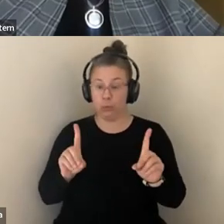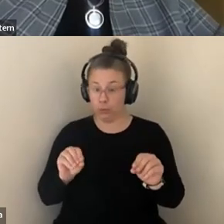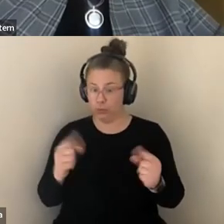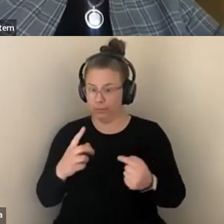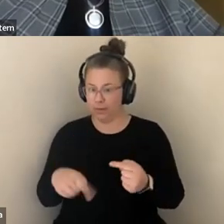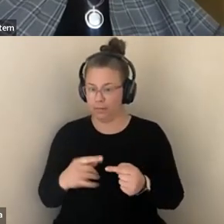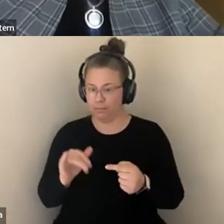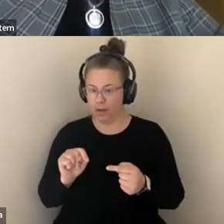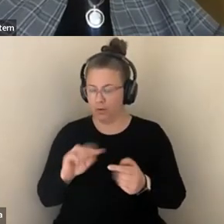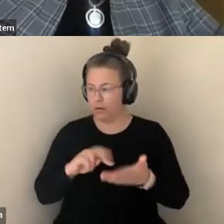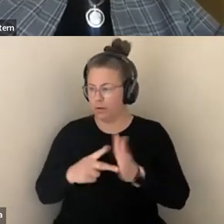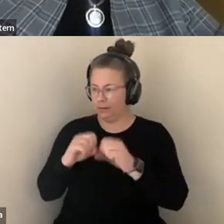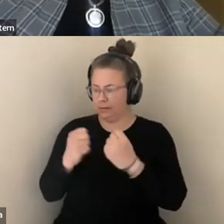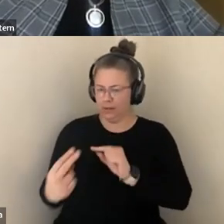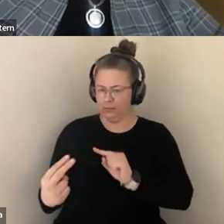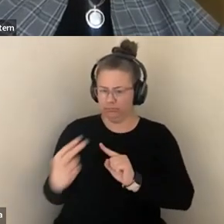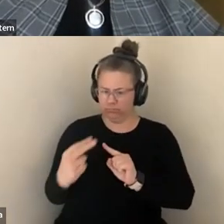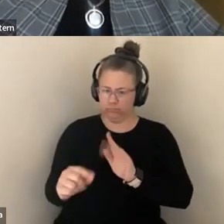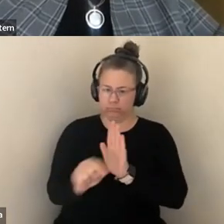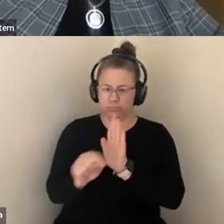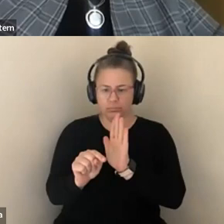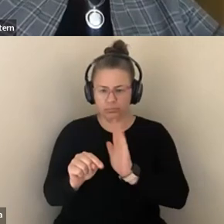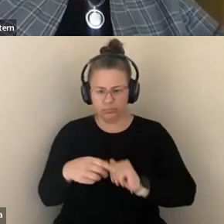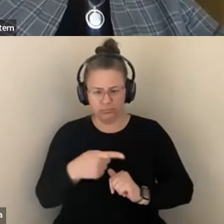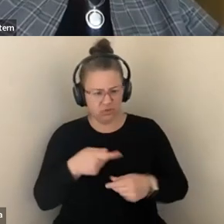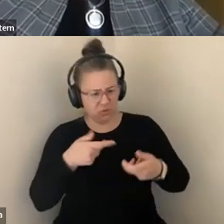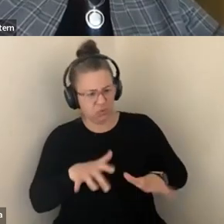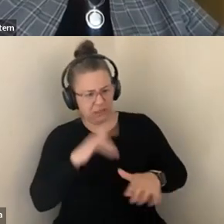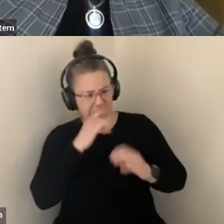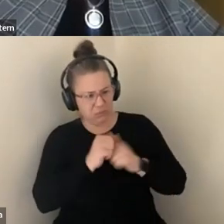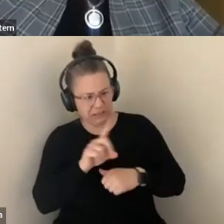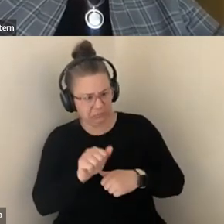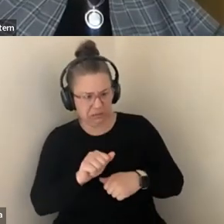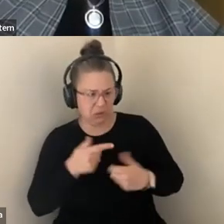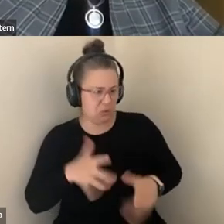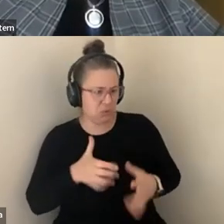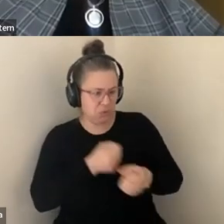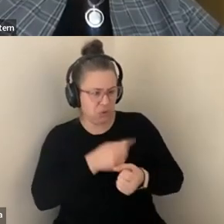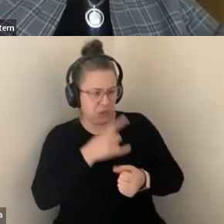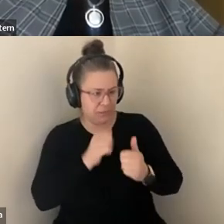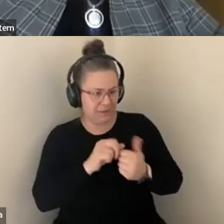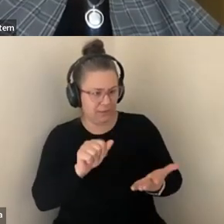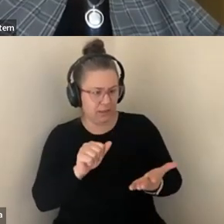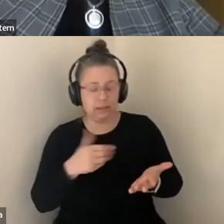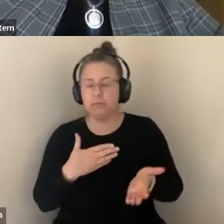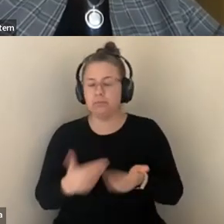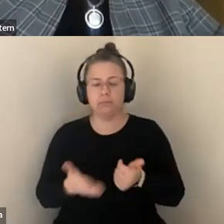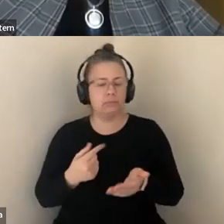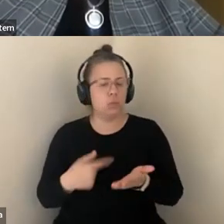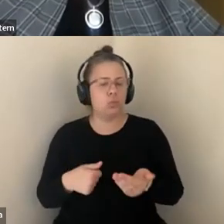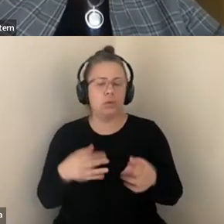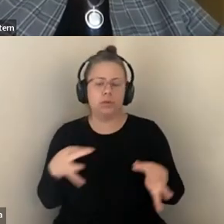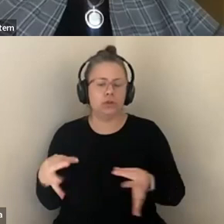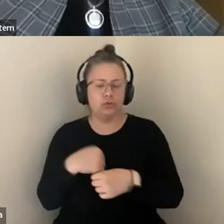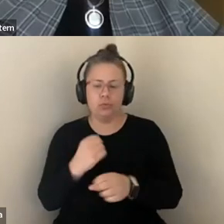is cornering you as an individual decision maker so that no matter what you do, you're socially